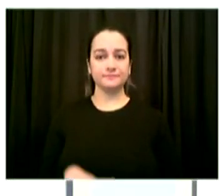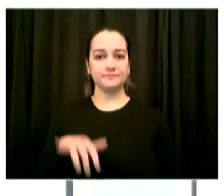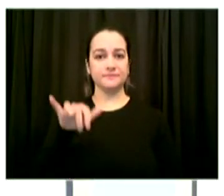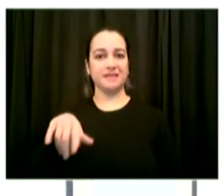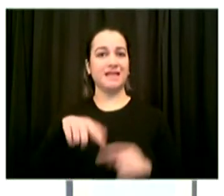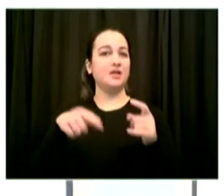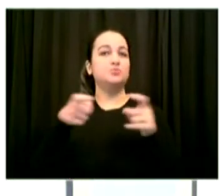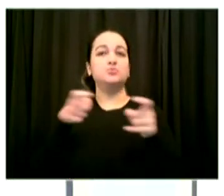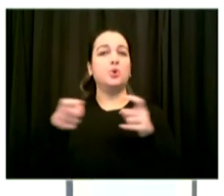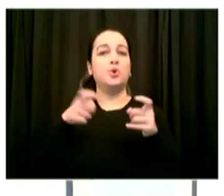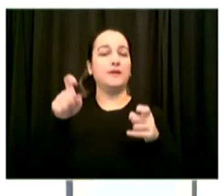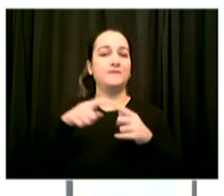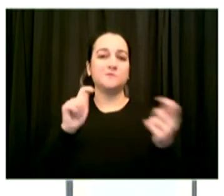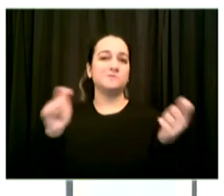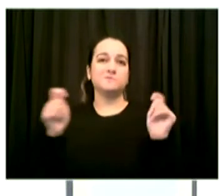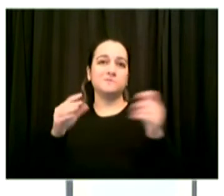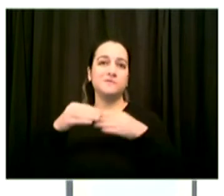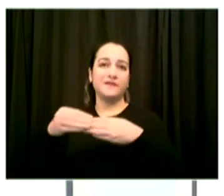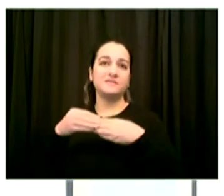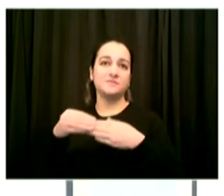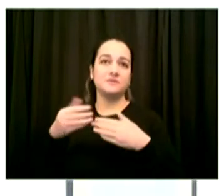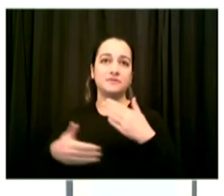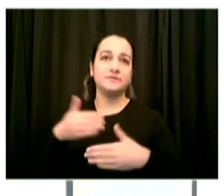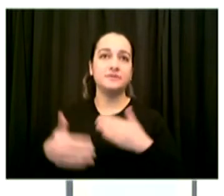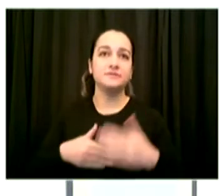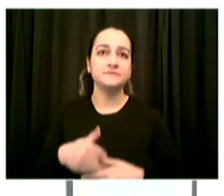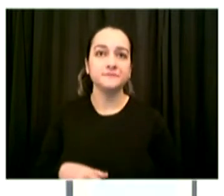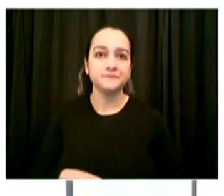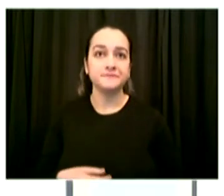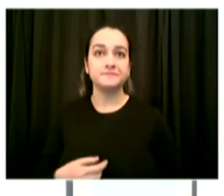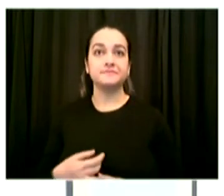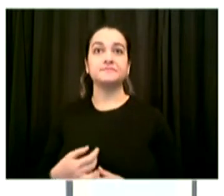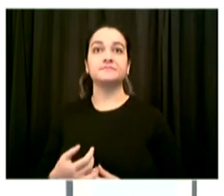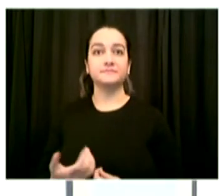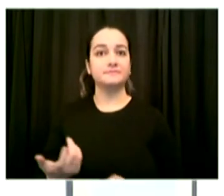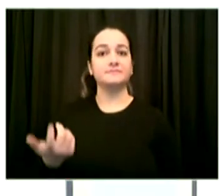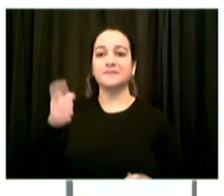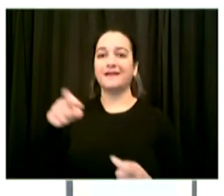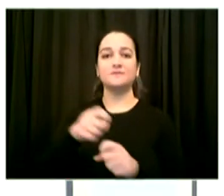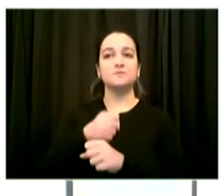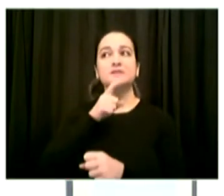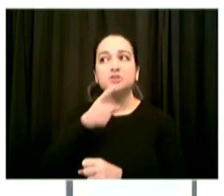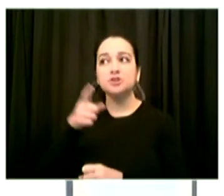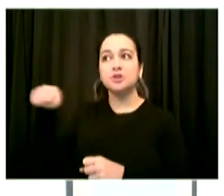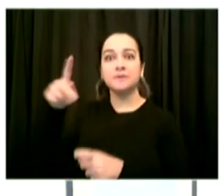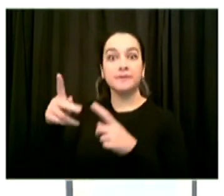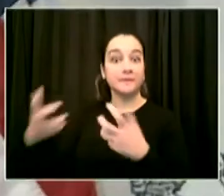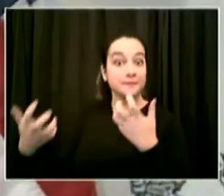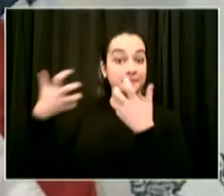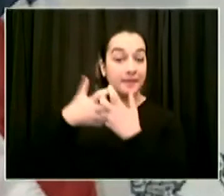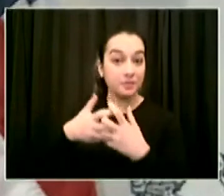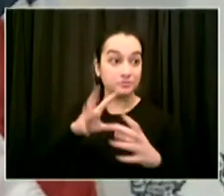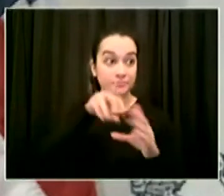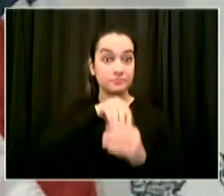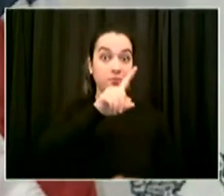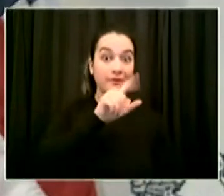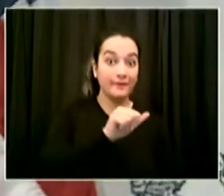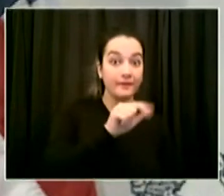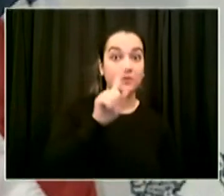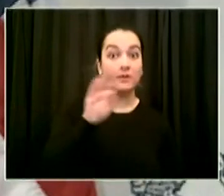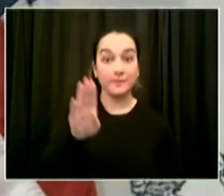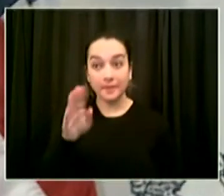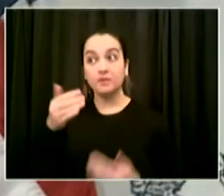and other means that we have to ensure that, that we take advantage of every single dose. Thank you. The next is Emily